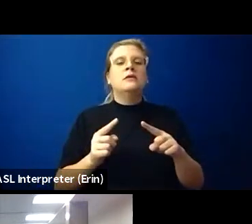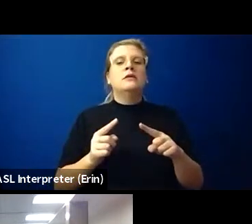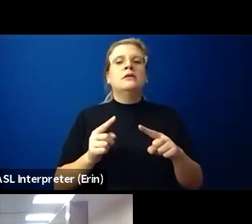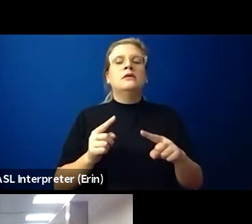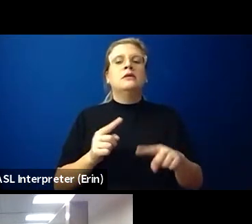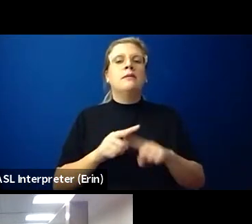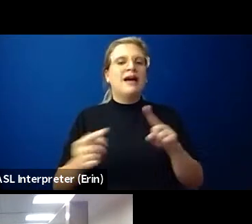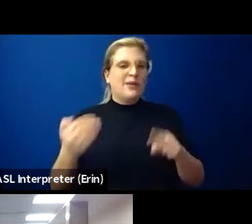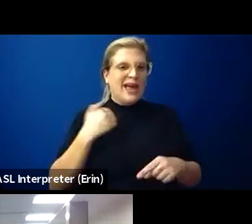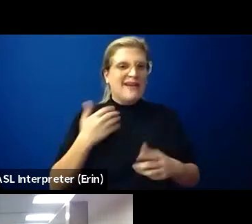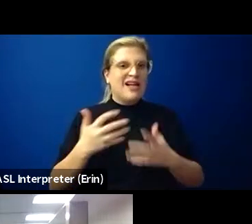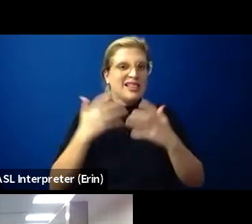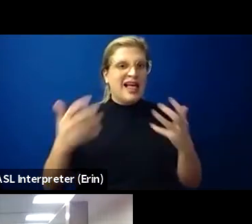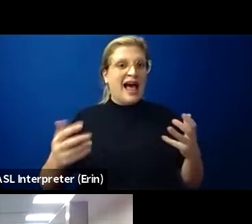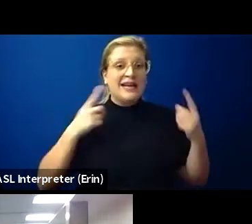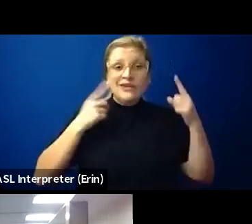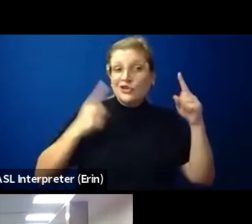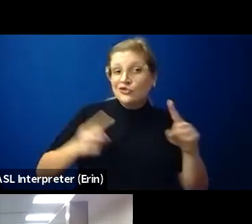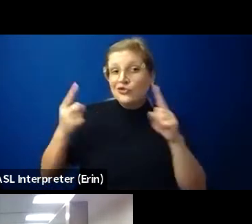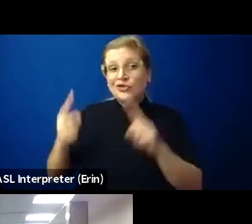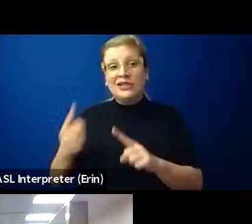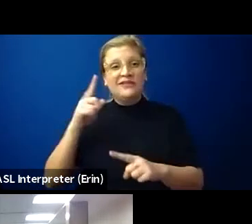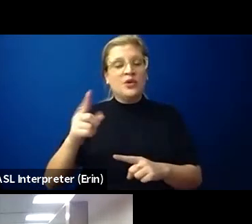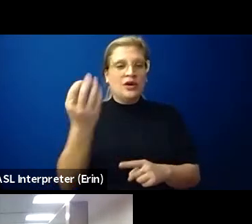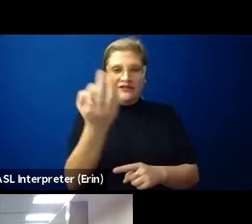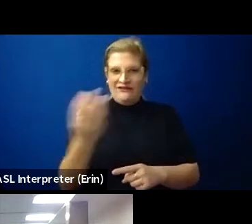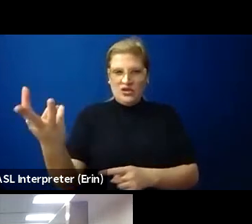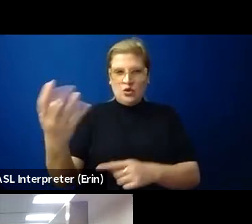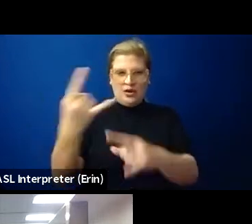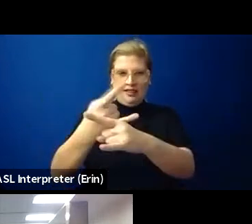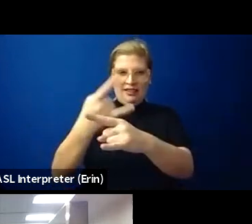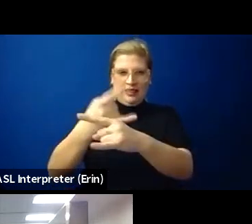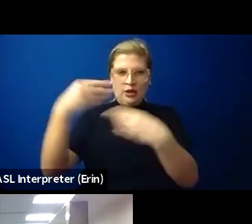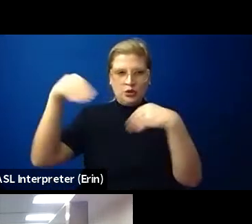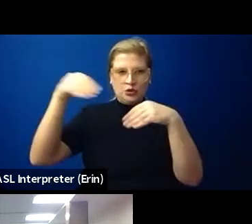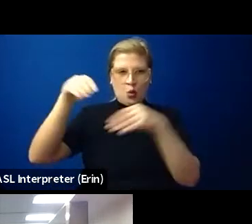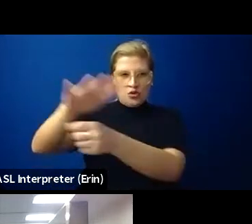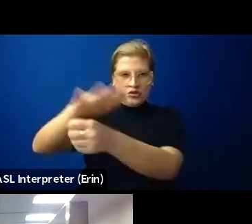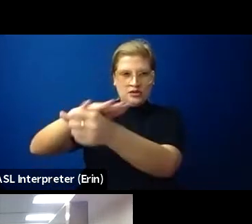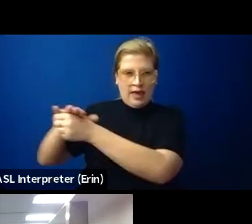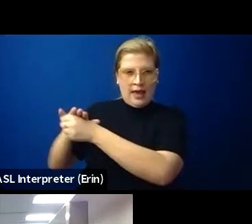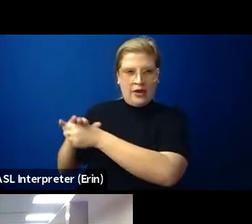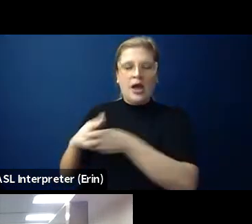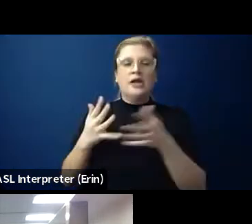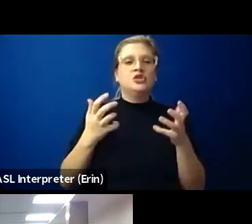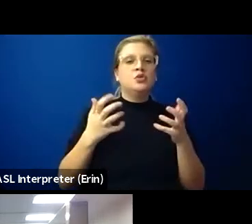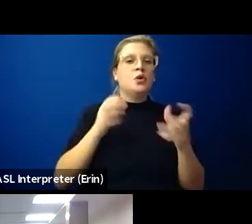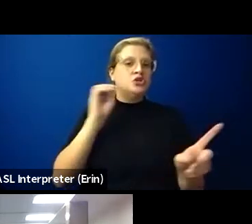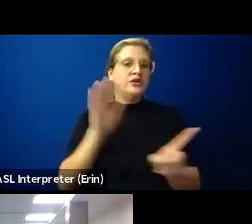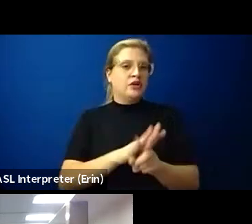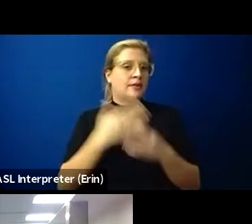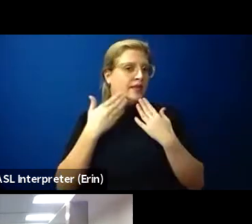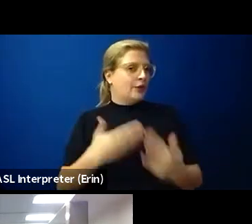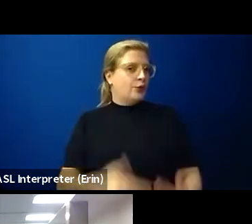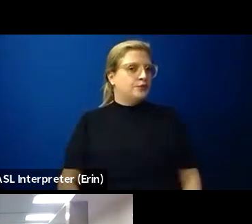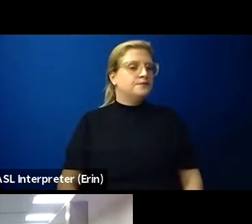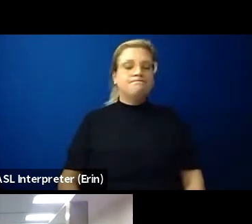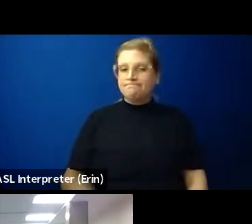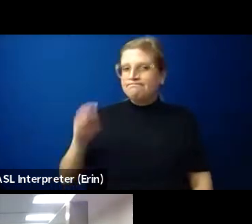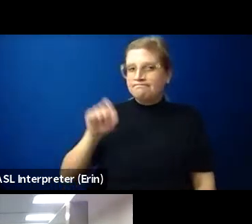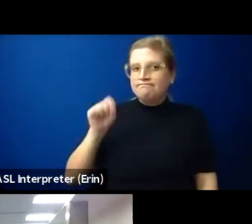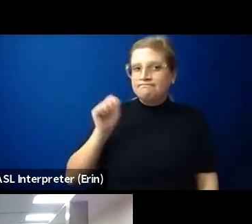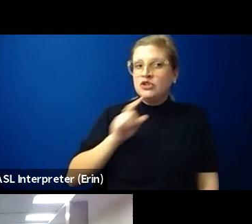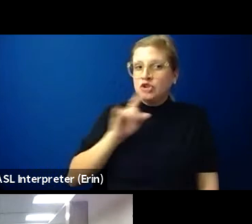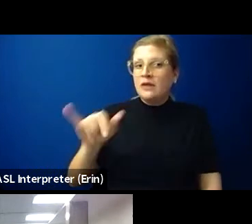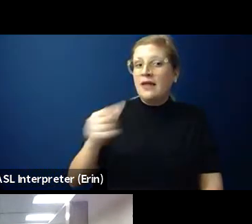of settlement agreements for quite a few of the liquor stores in the area. So I just wanted to confirm. Thank you. Yep,